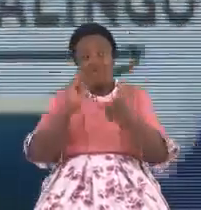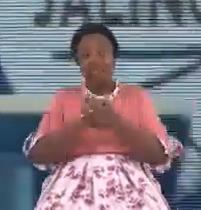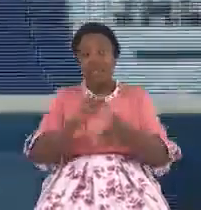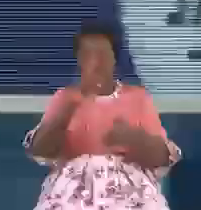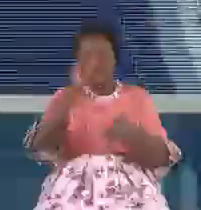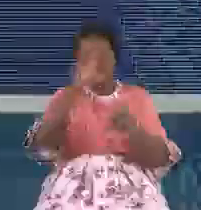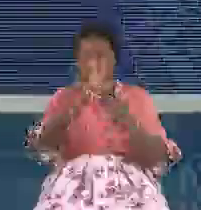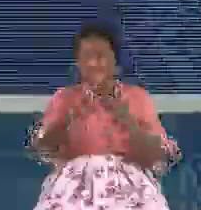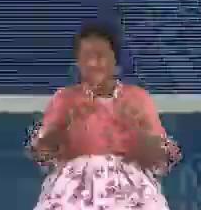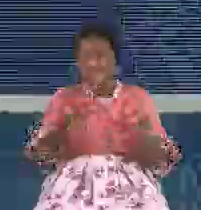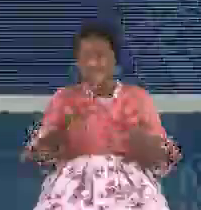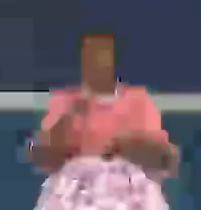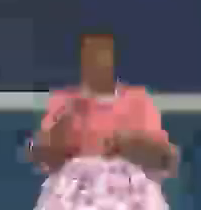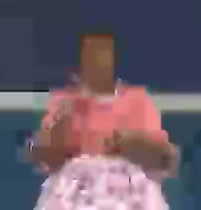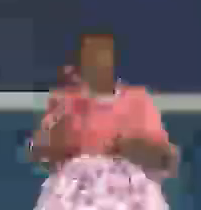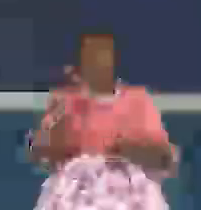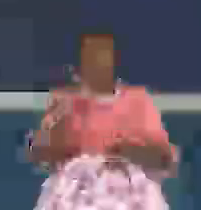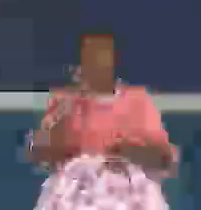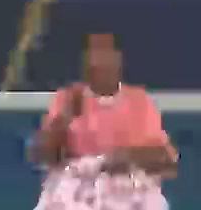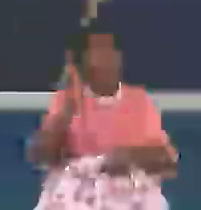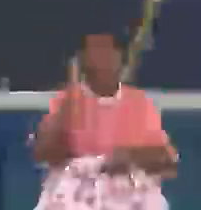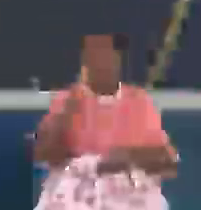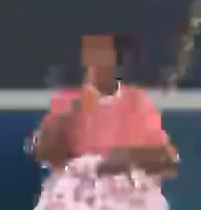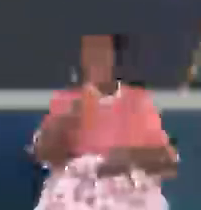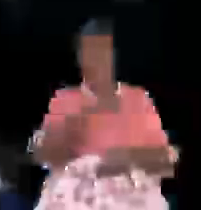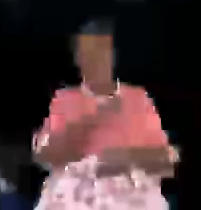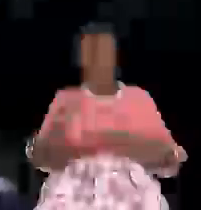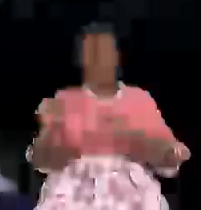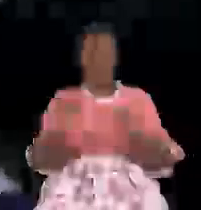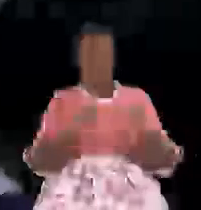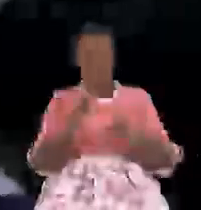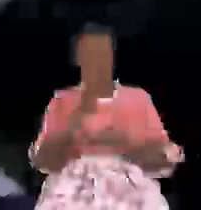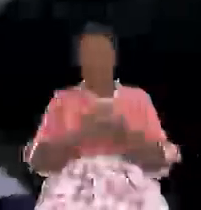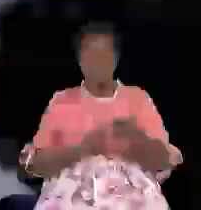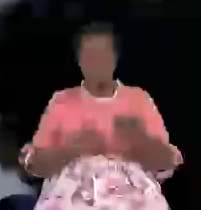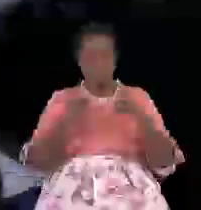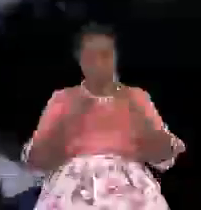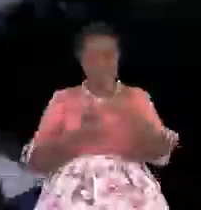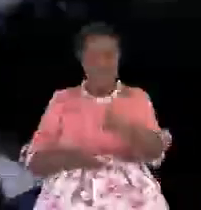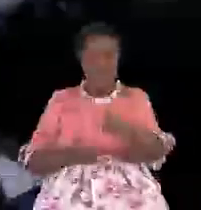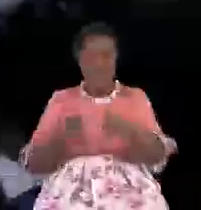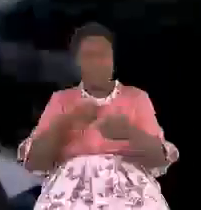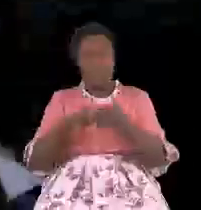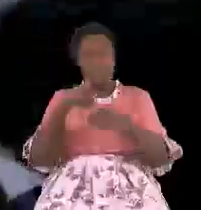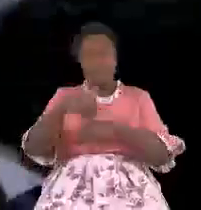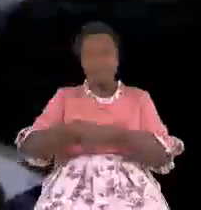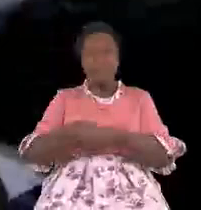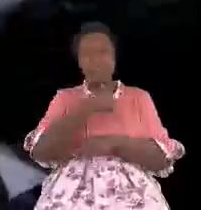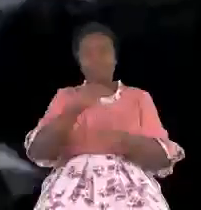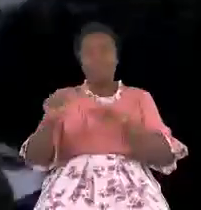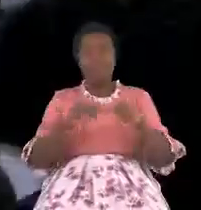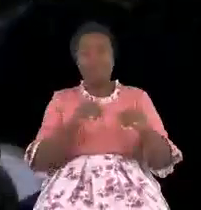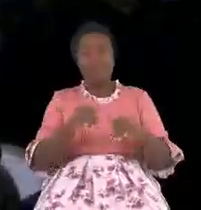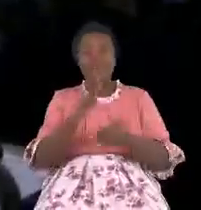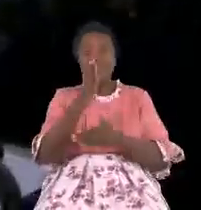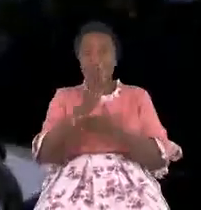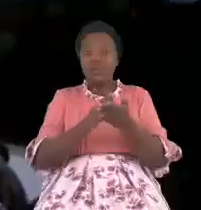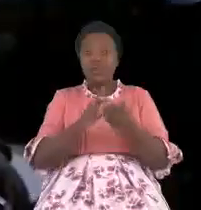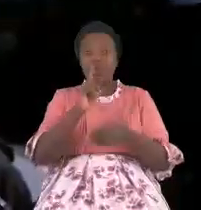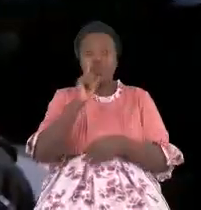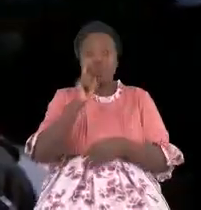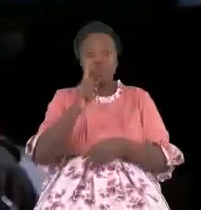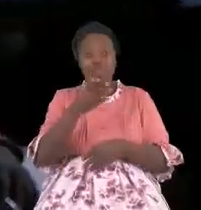a performance somebody there tonight performance i set somebody there